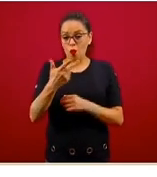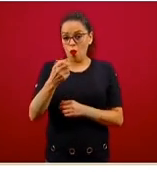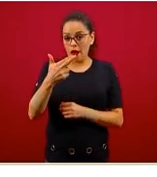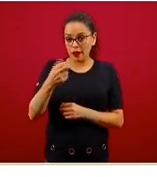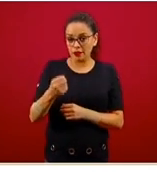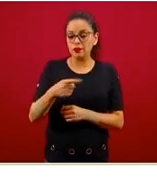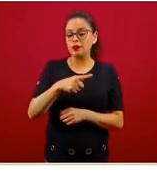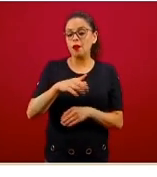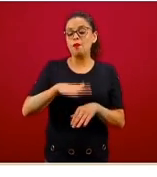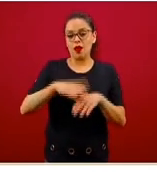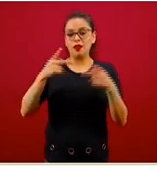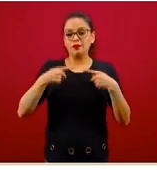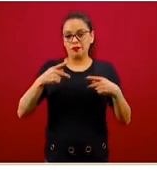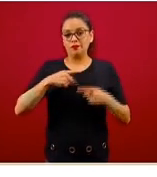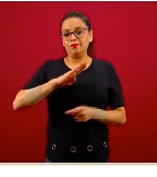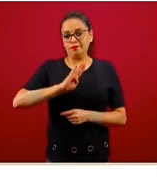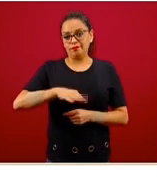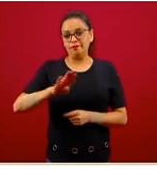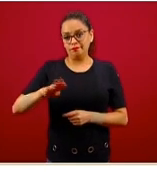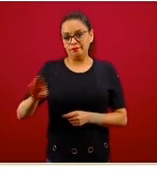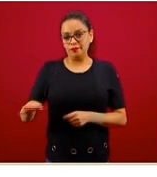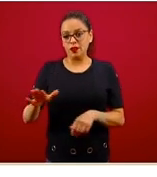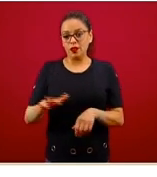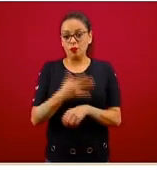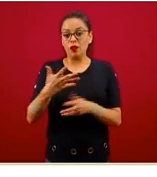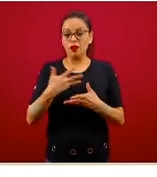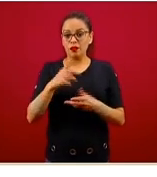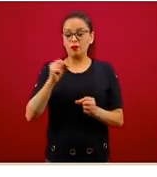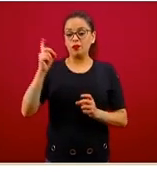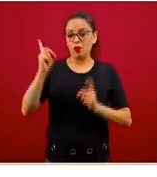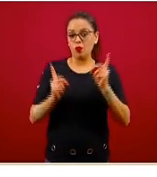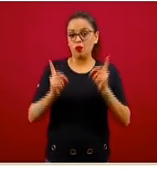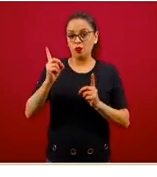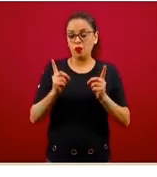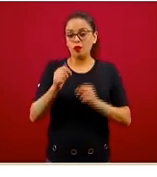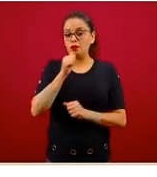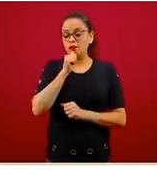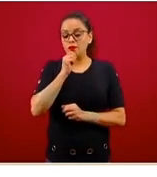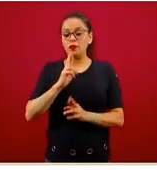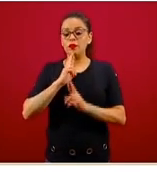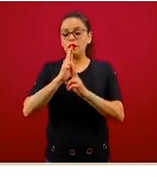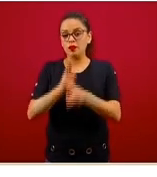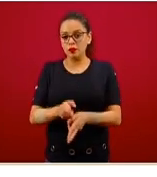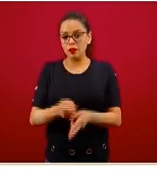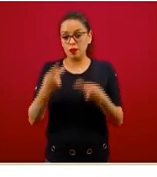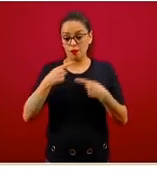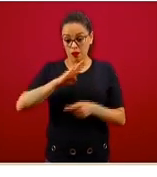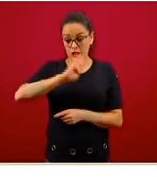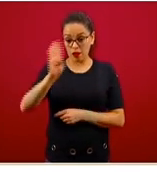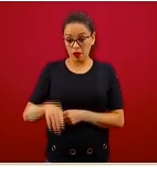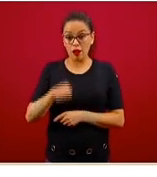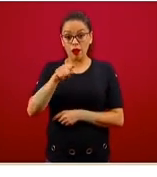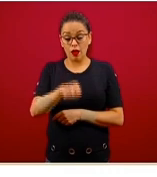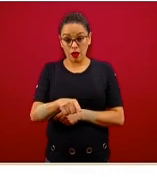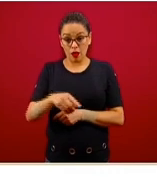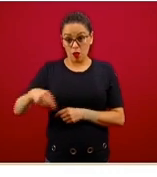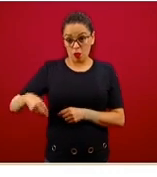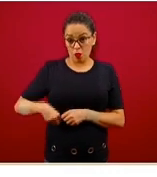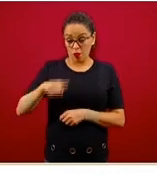state, and as you know, the yellow bars or the yellow fractions of the bars represent a